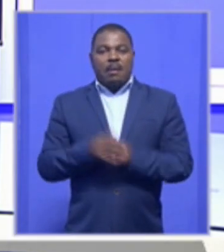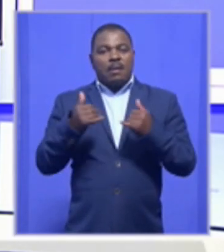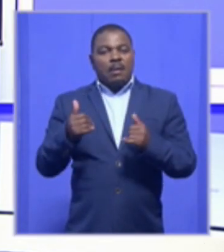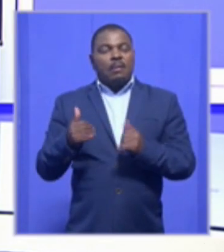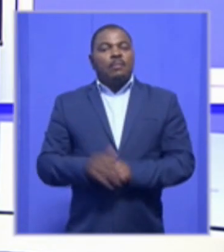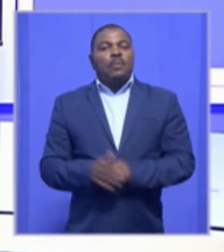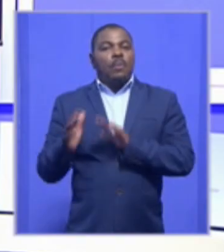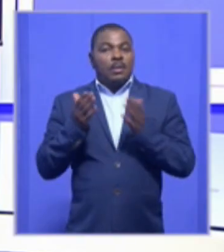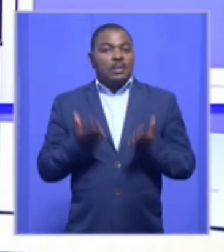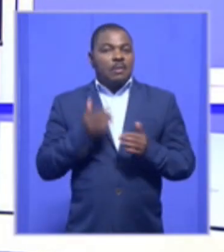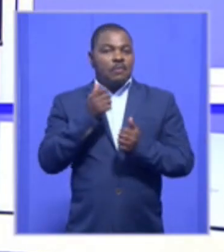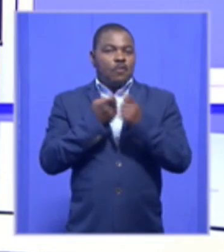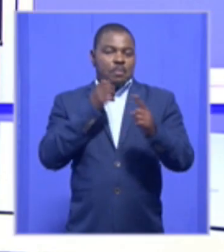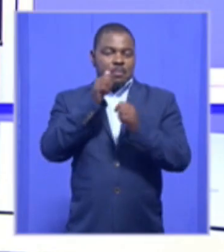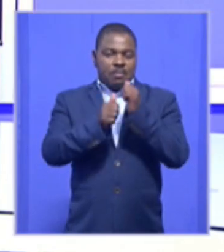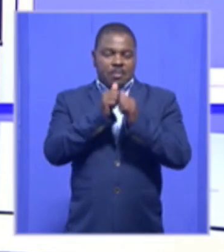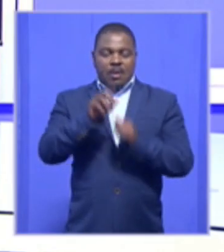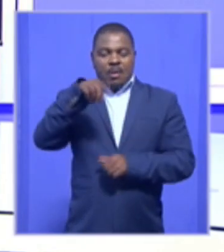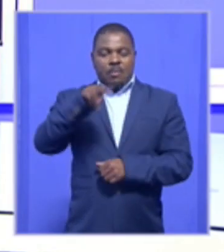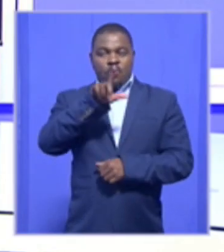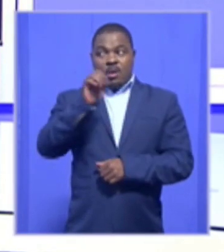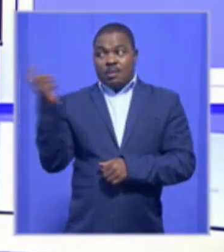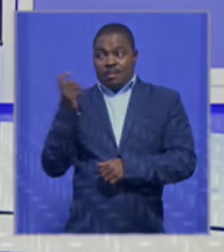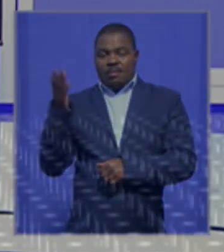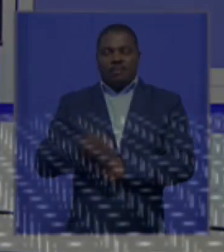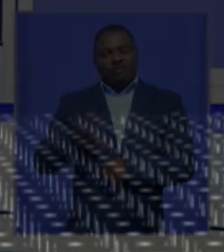maemo a boso wa rra Pule Ragwathe a e beng boroko.